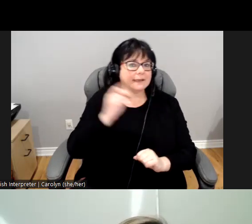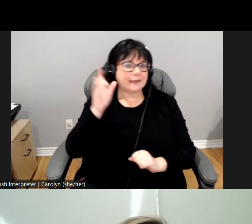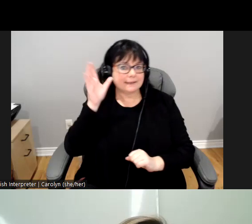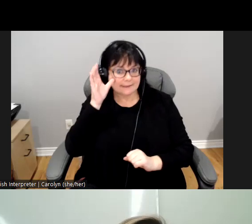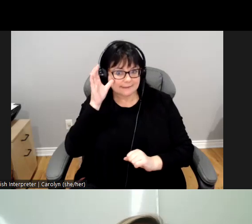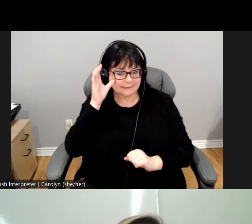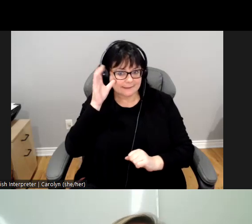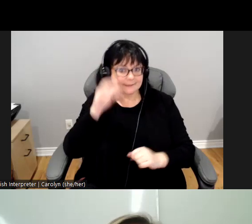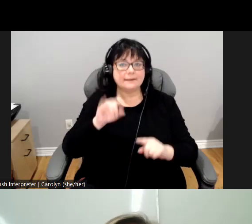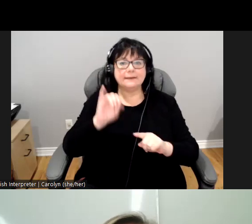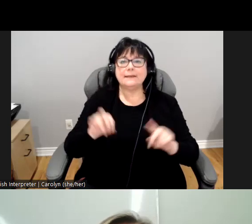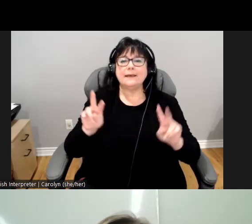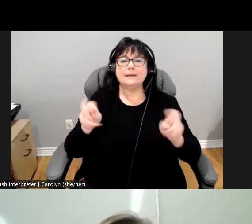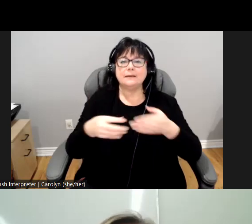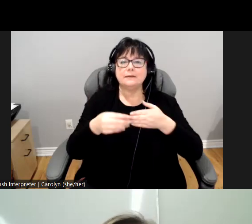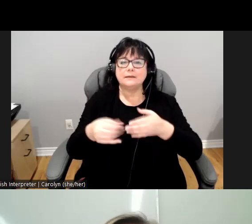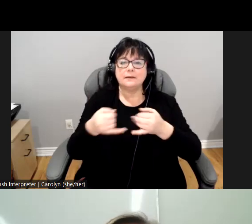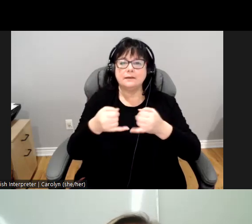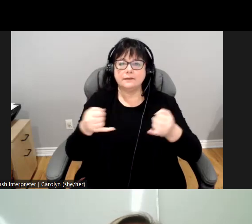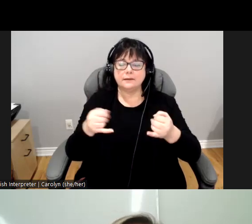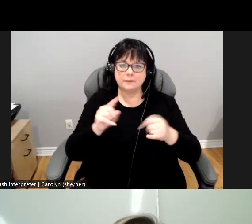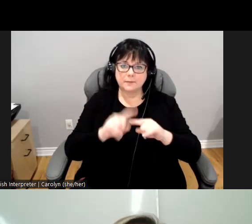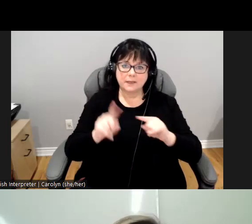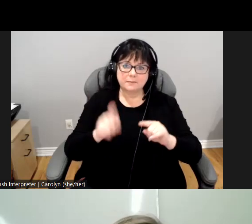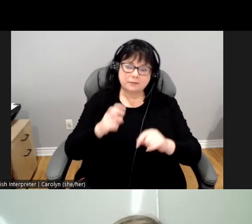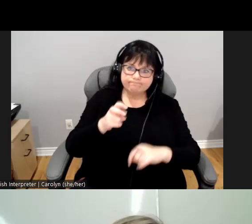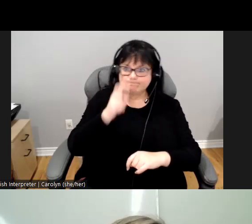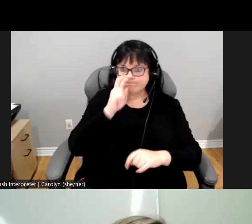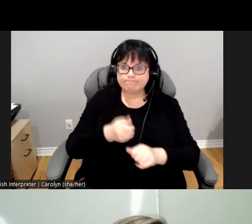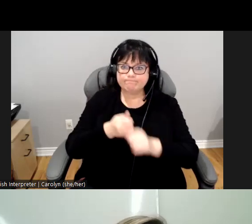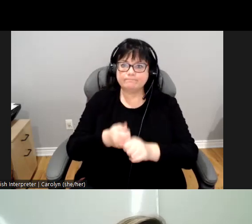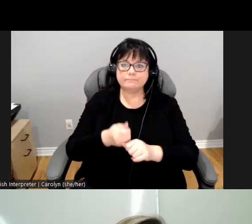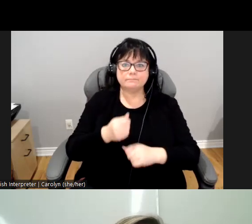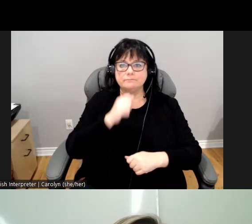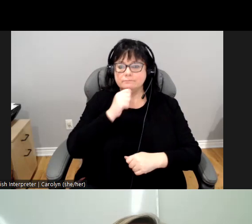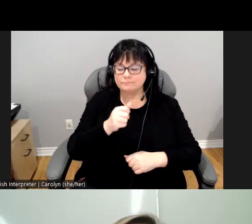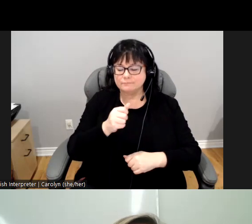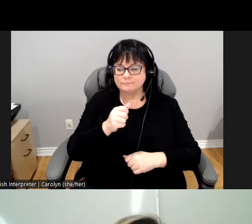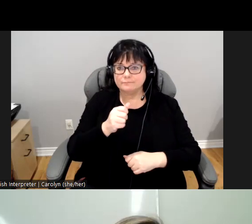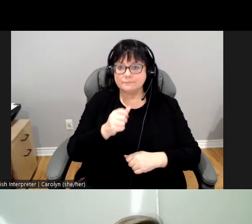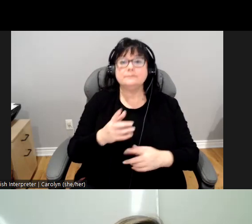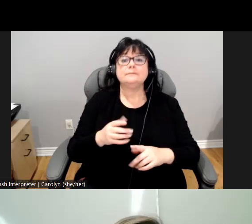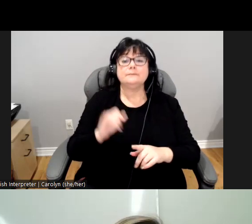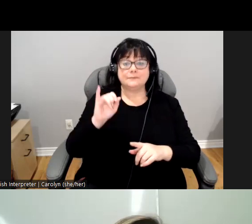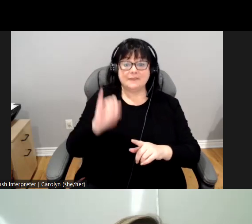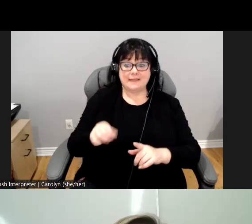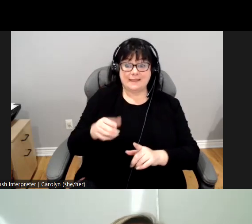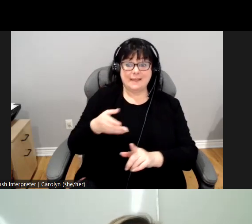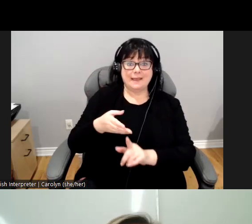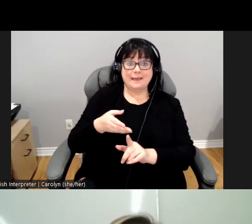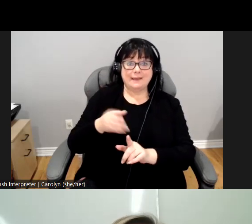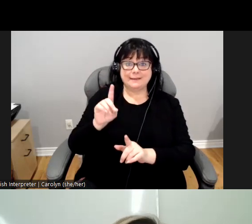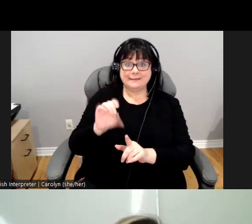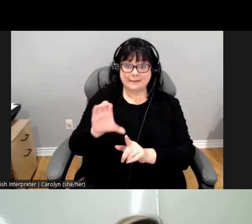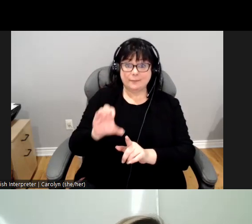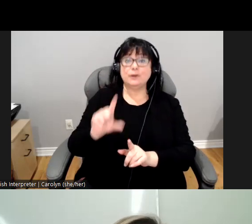rule. And we always took it as a guideline and not as a rule. CLB 6 has now been removed so that there